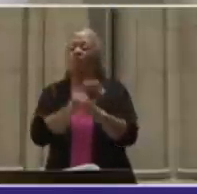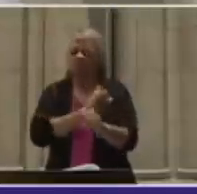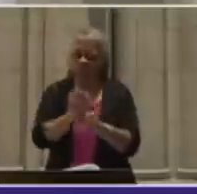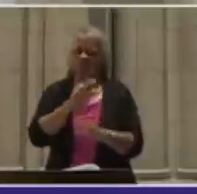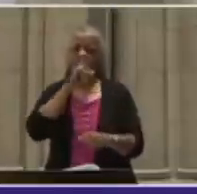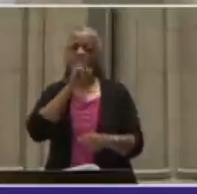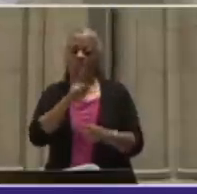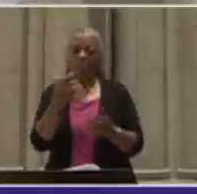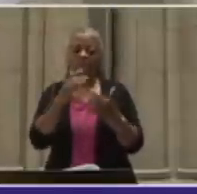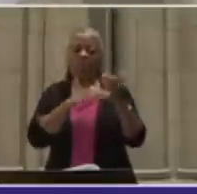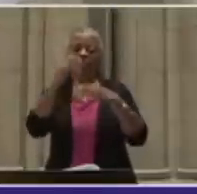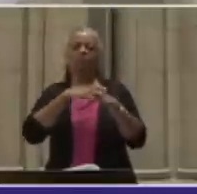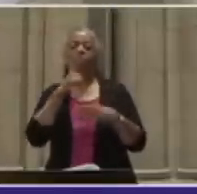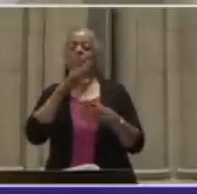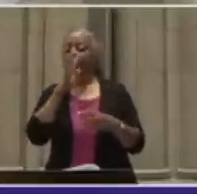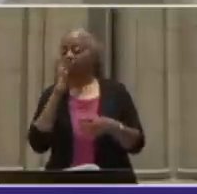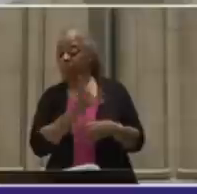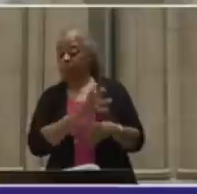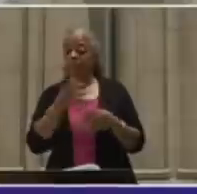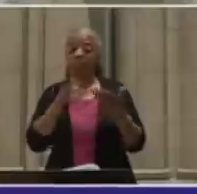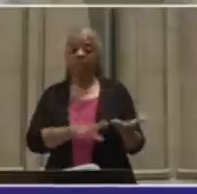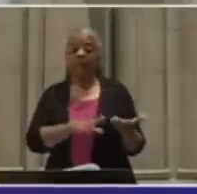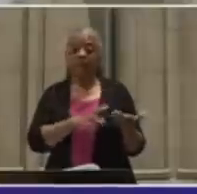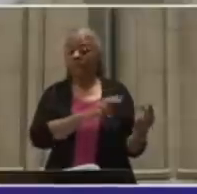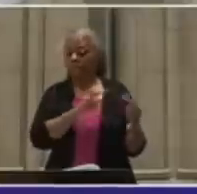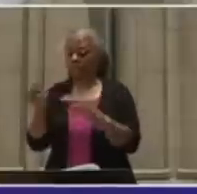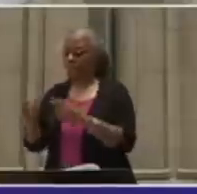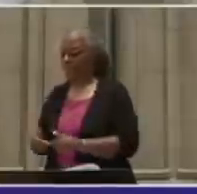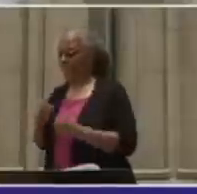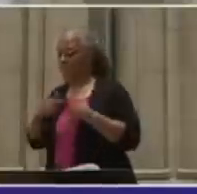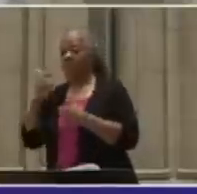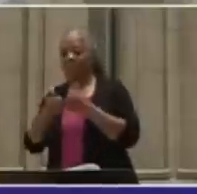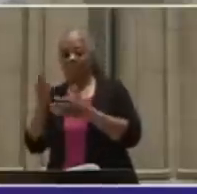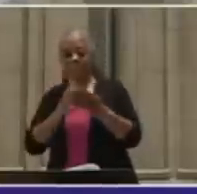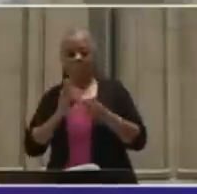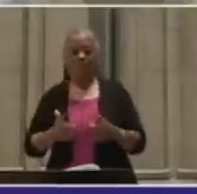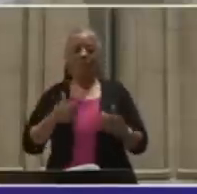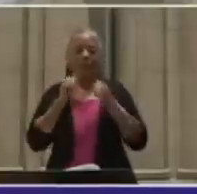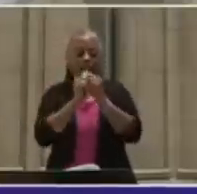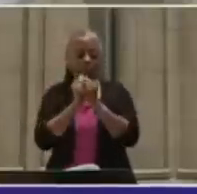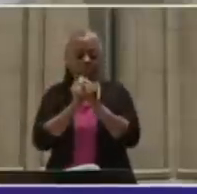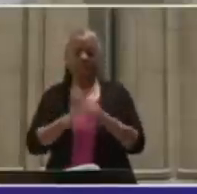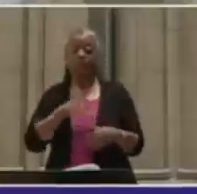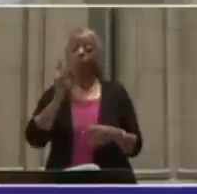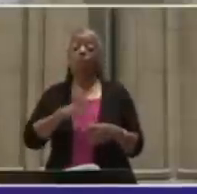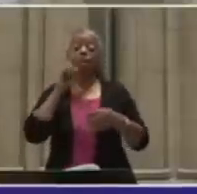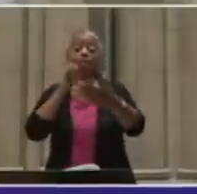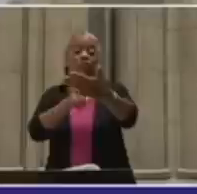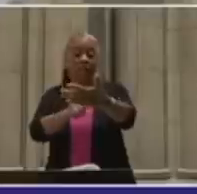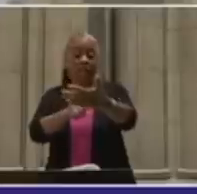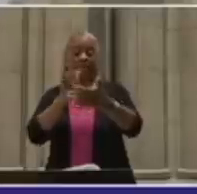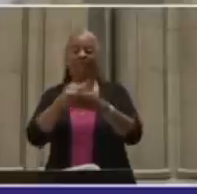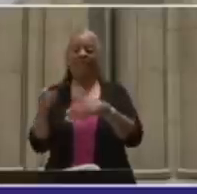reconstructing. We must turn away from death and towards life in every aspect of our life together. We must recognizing